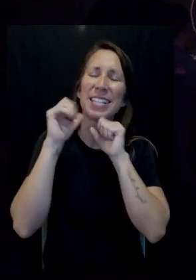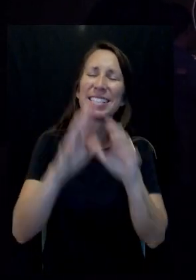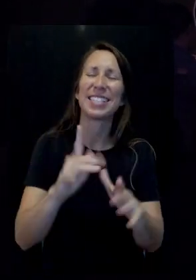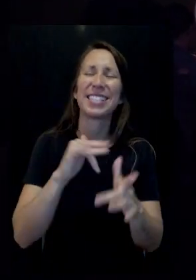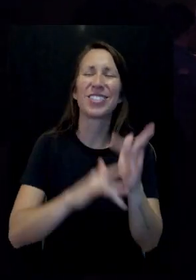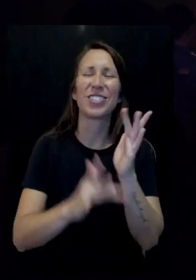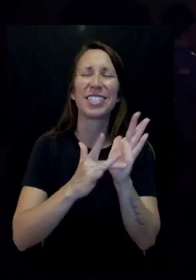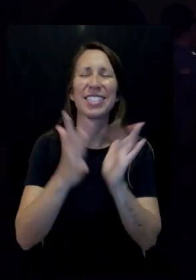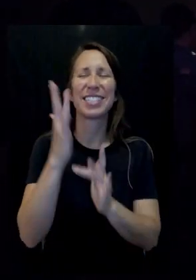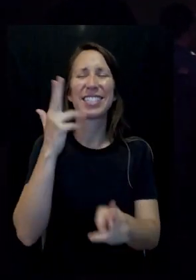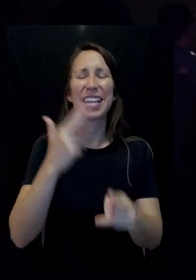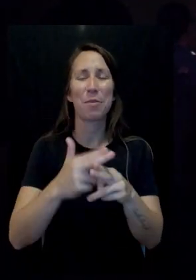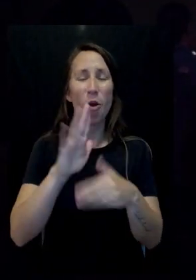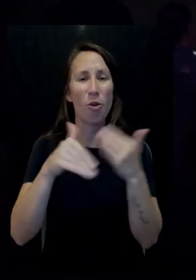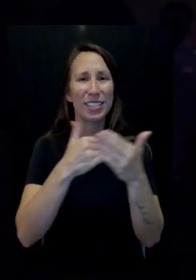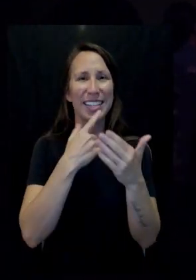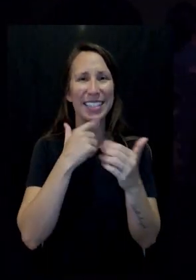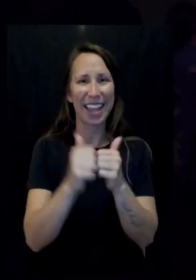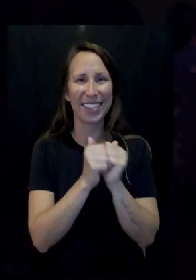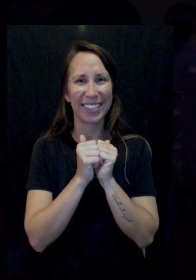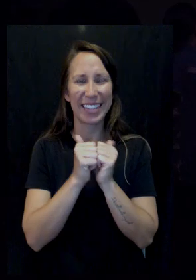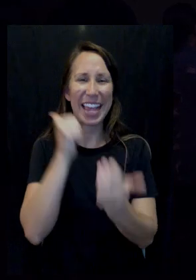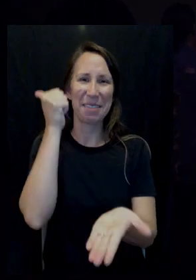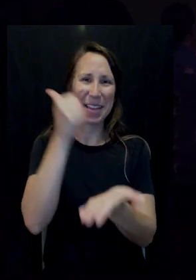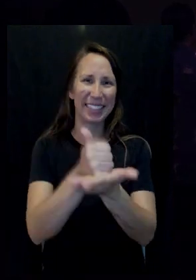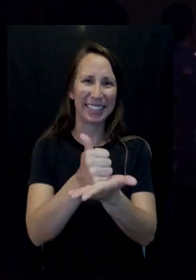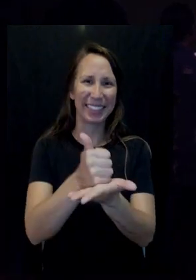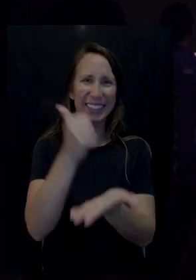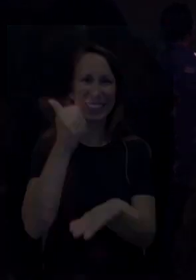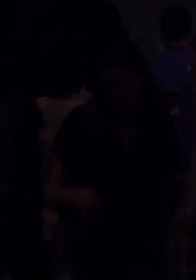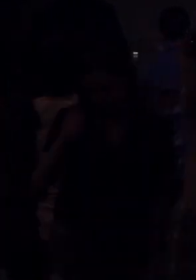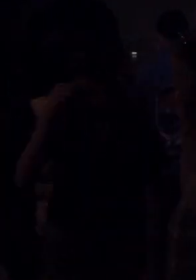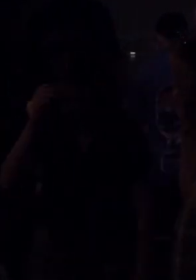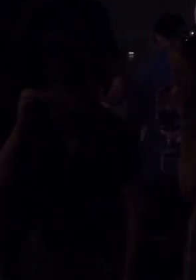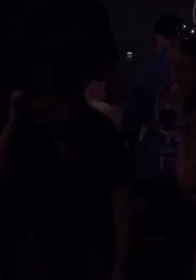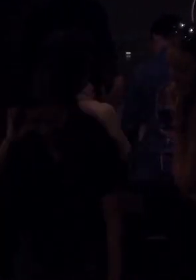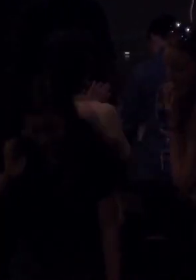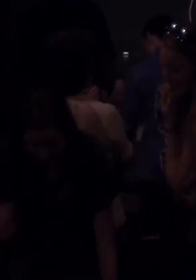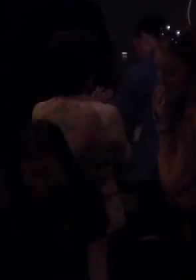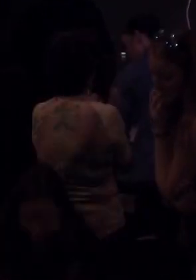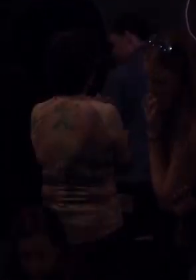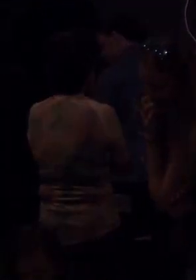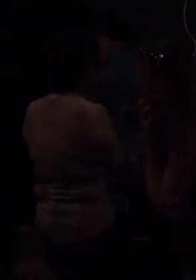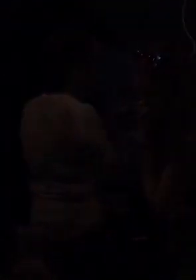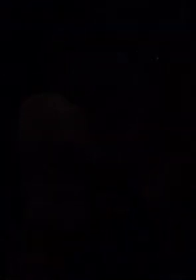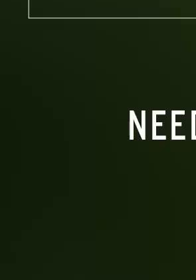Jesus' name. And we all said together, amen, amen, amen. Amen. Love you, church. See you next week.